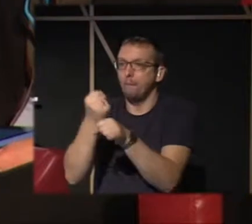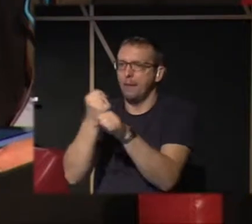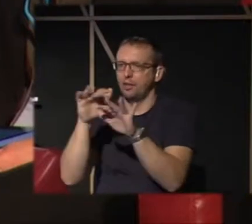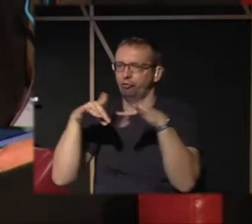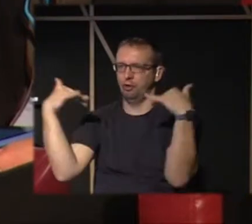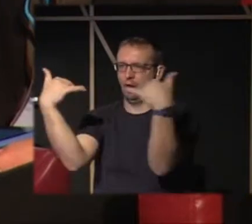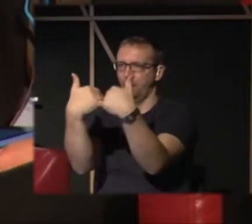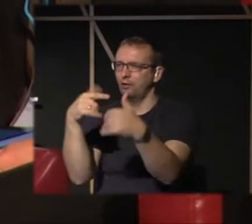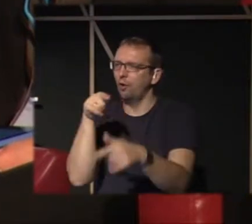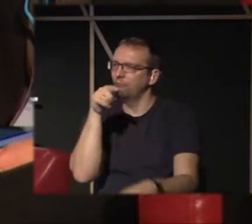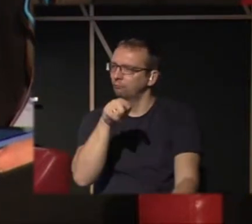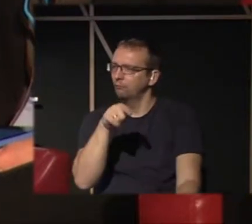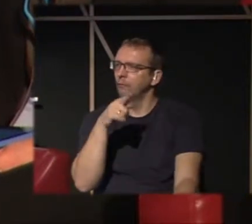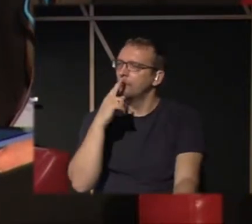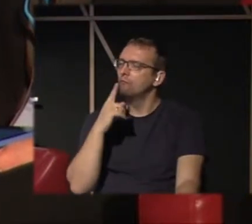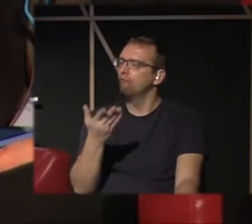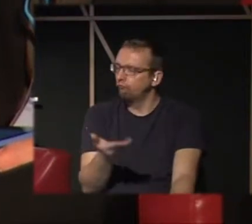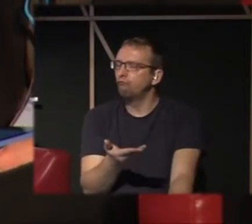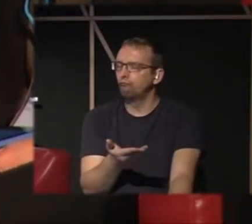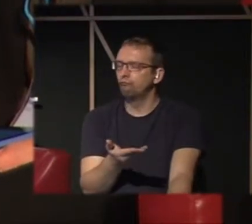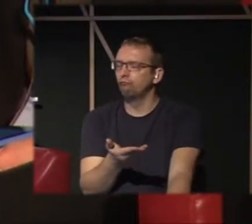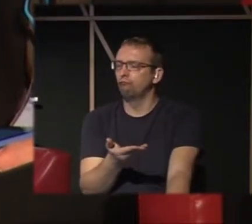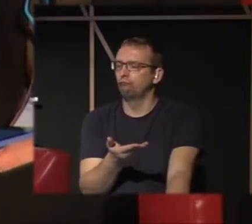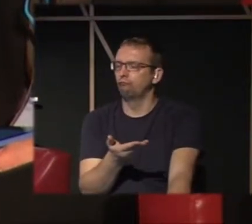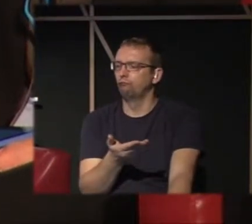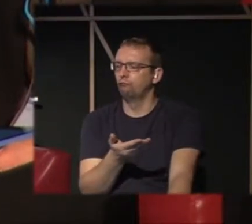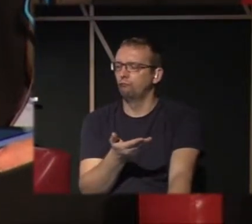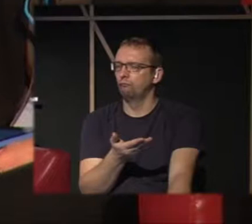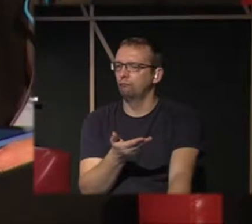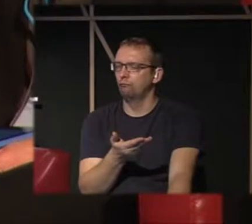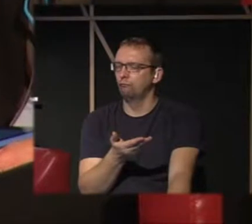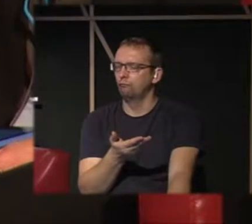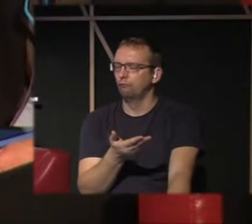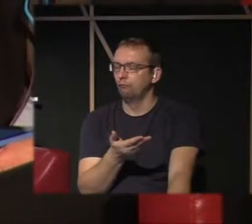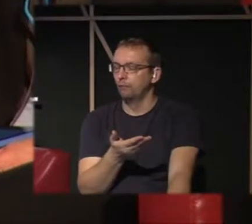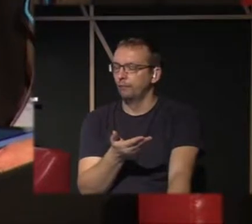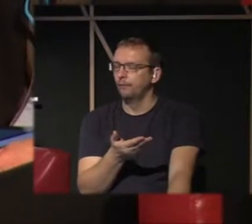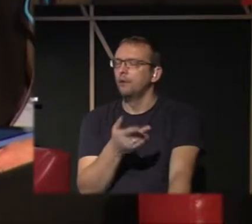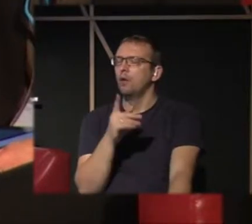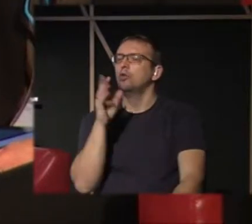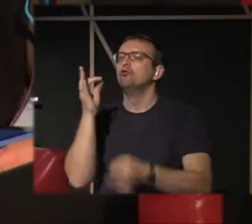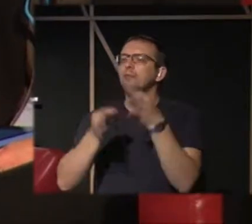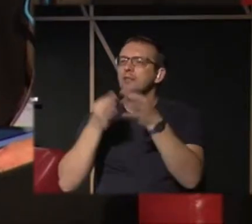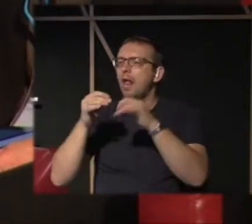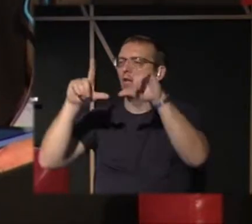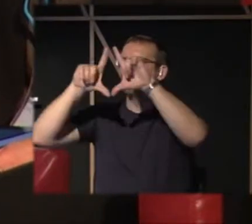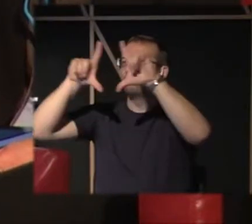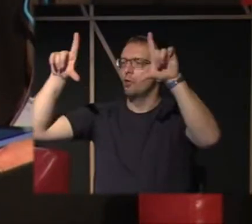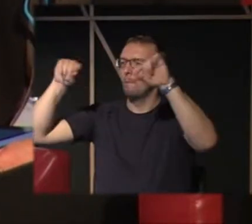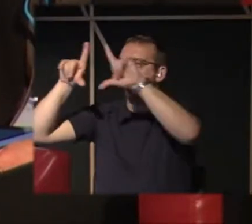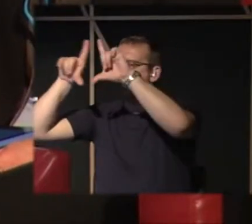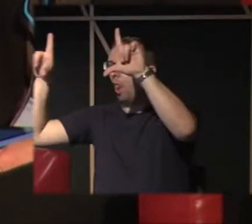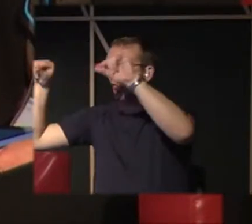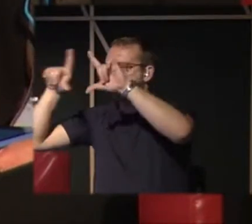good chance to just talk about colourblindness in general, and having the guidance notes that are translated into so many languages has been really